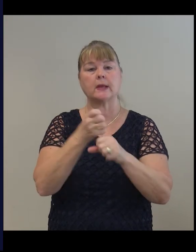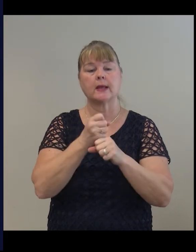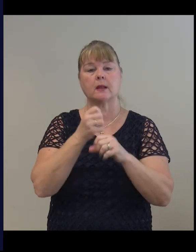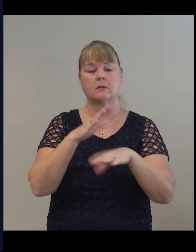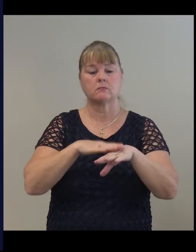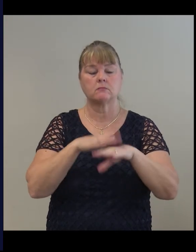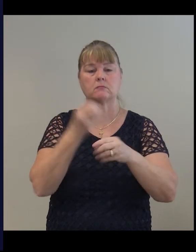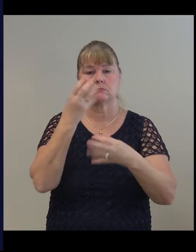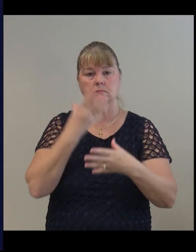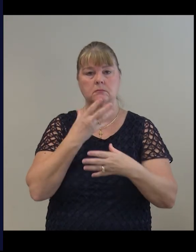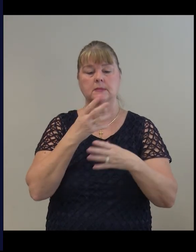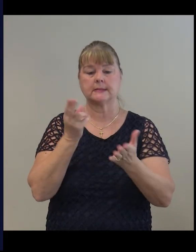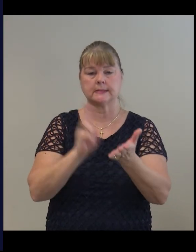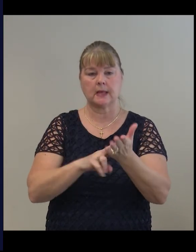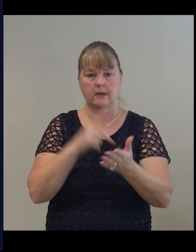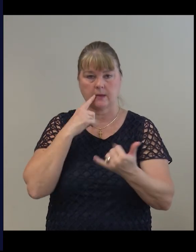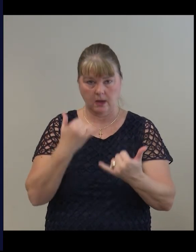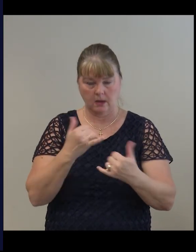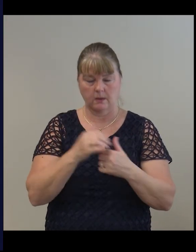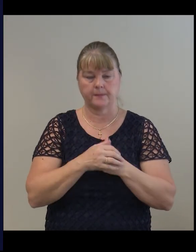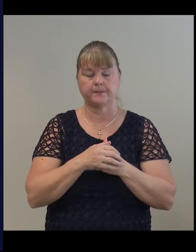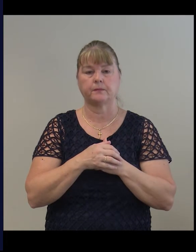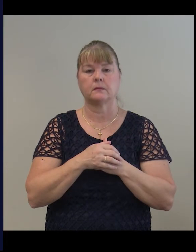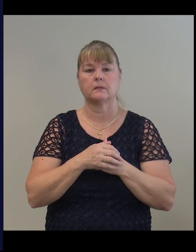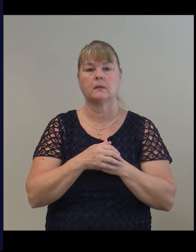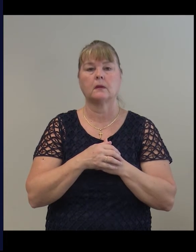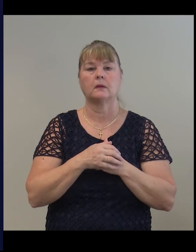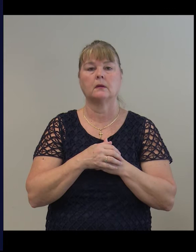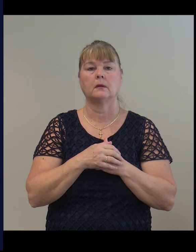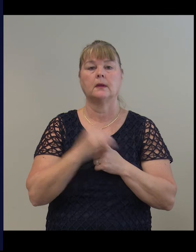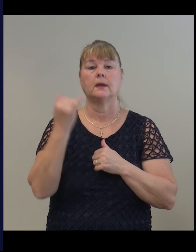to receive alerts and go ahead and sign up for them now.